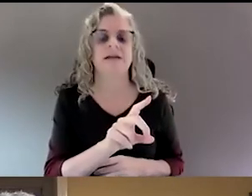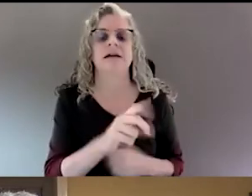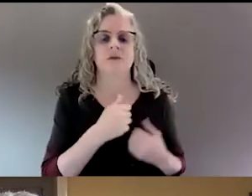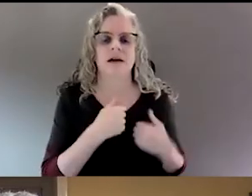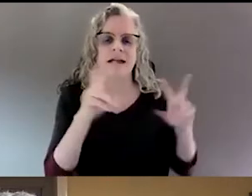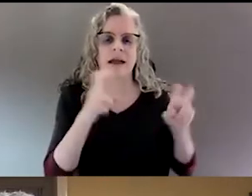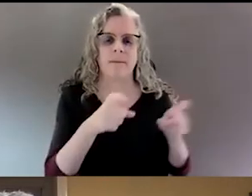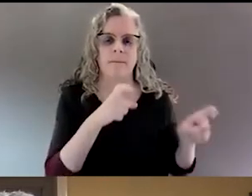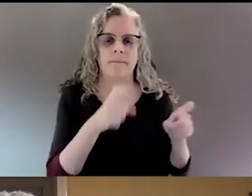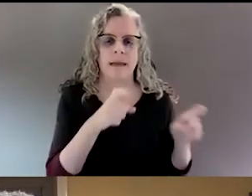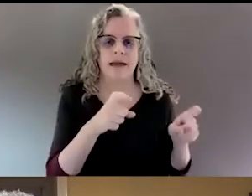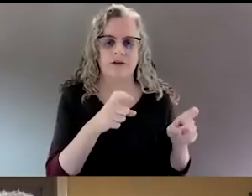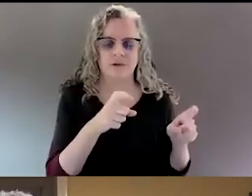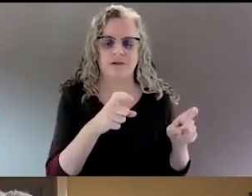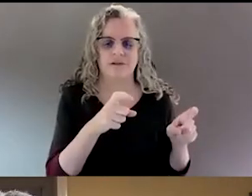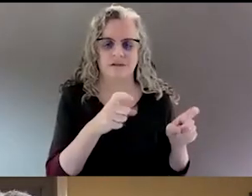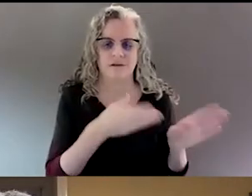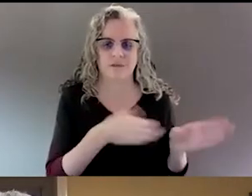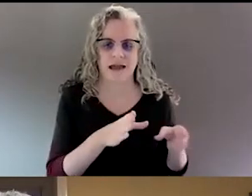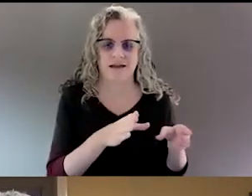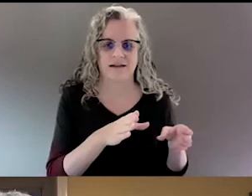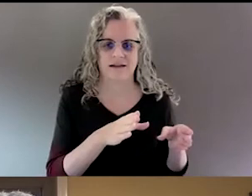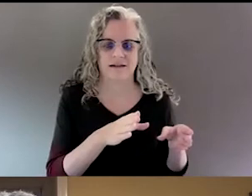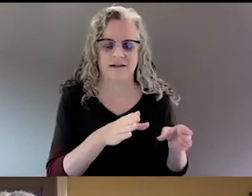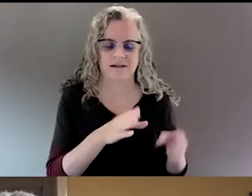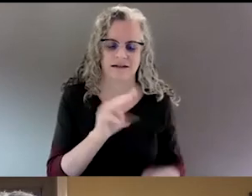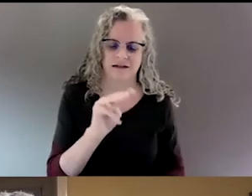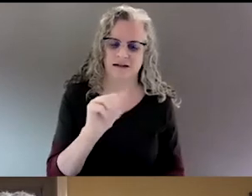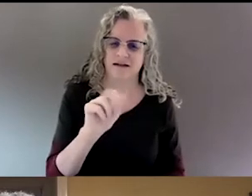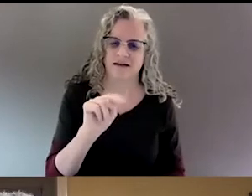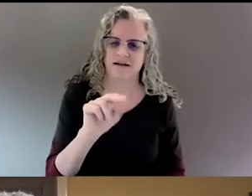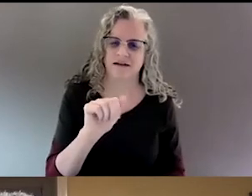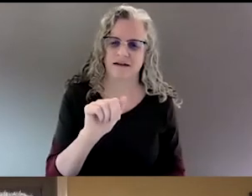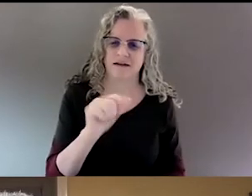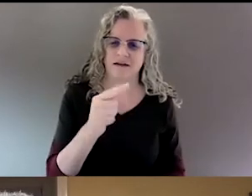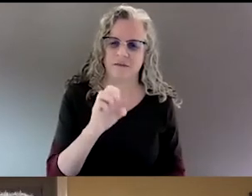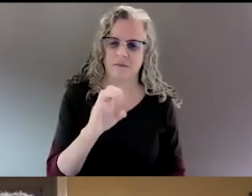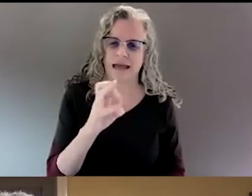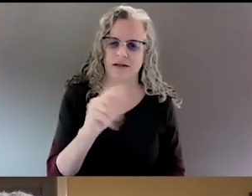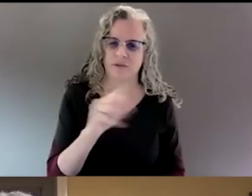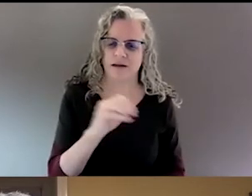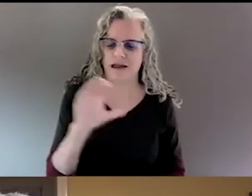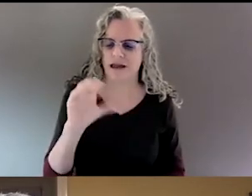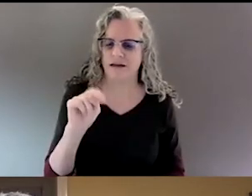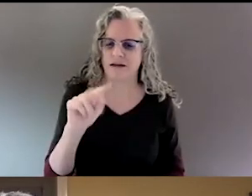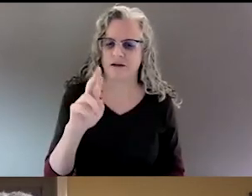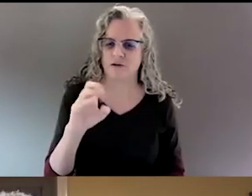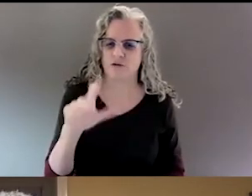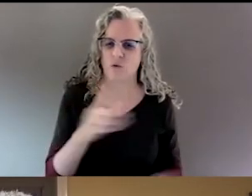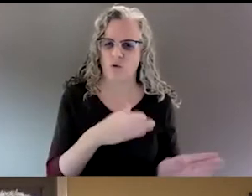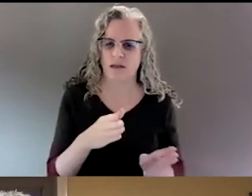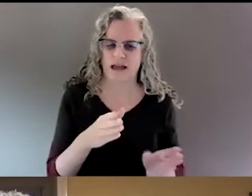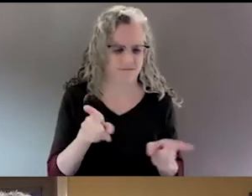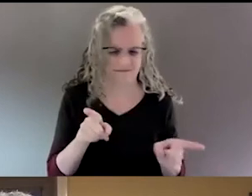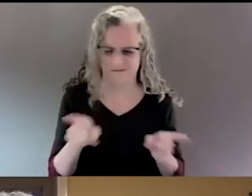you're evaluated for how you can be managed and controlled. So the first thing we need to do is to